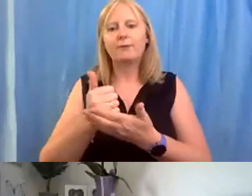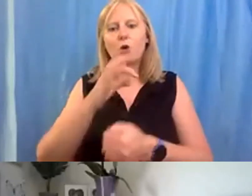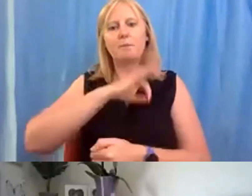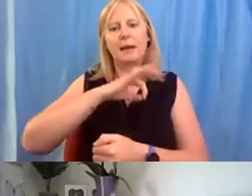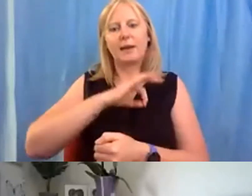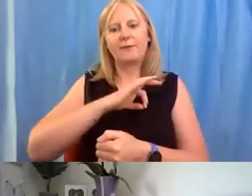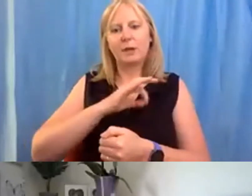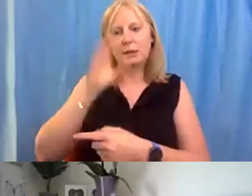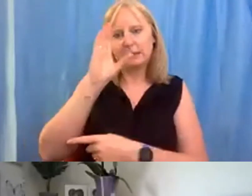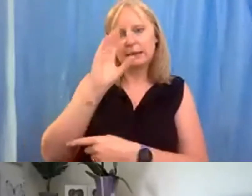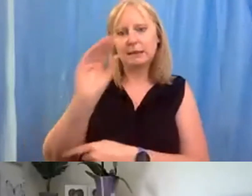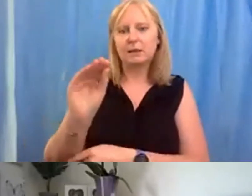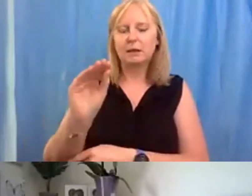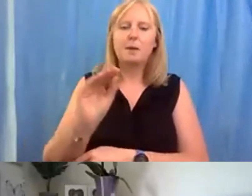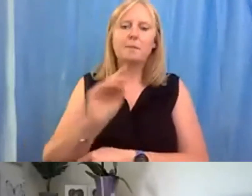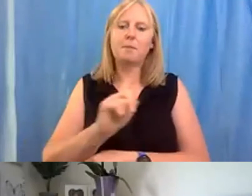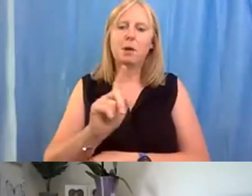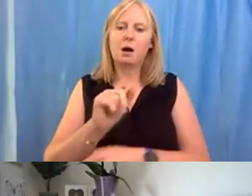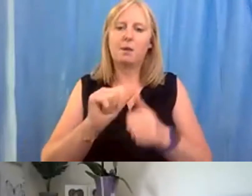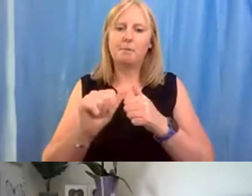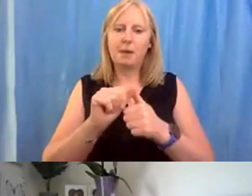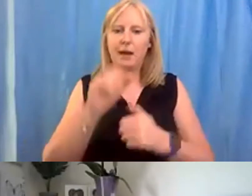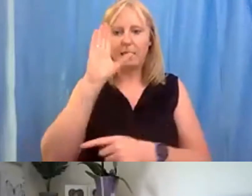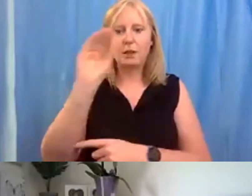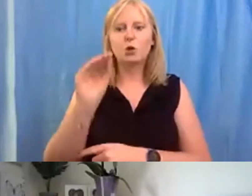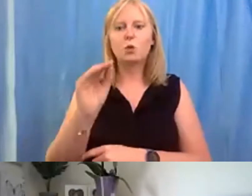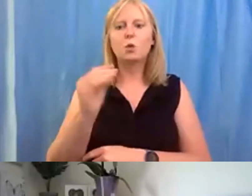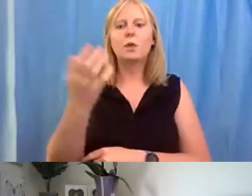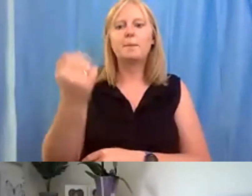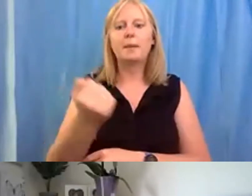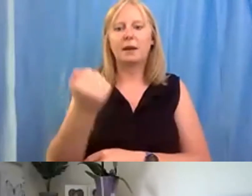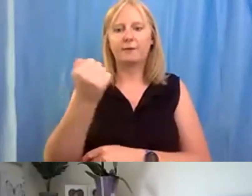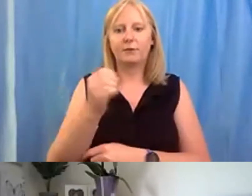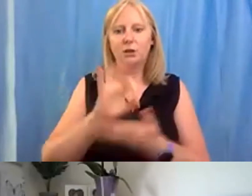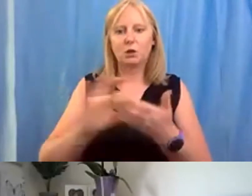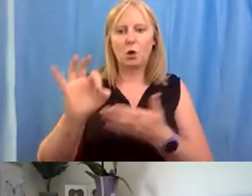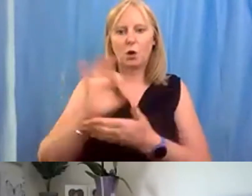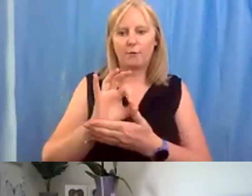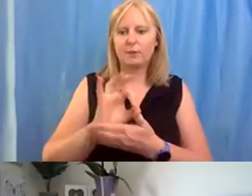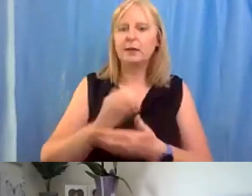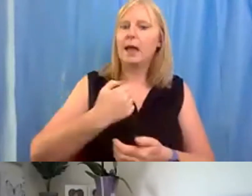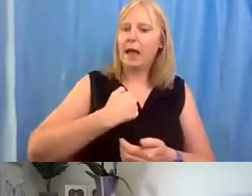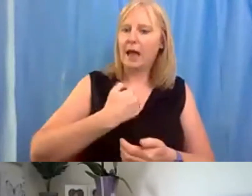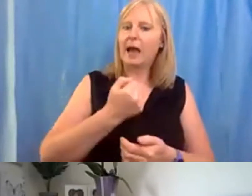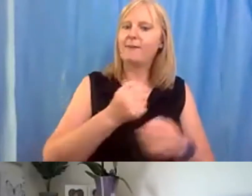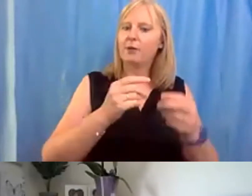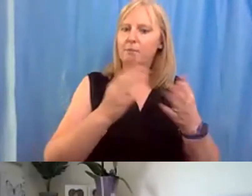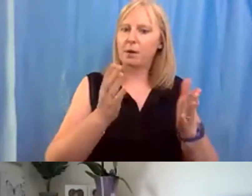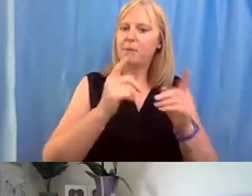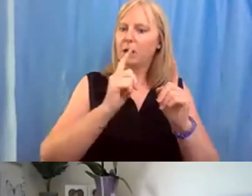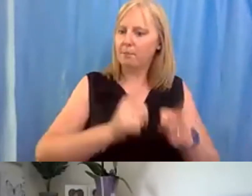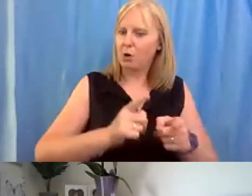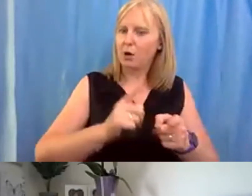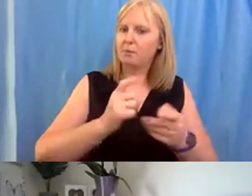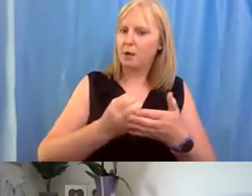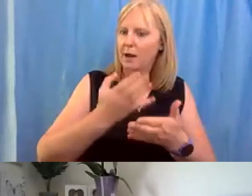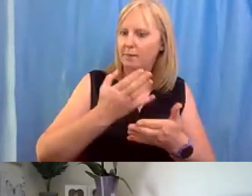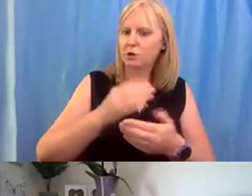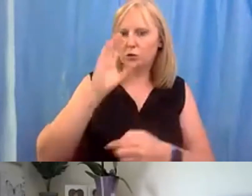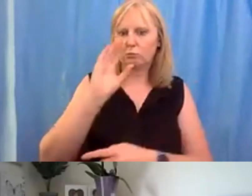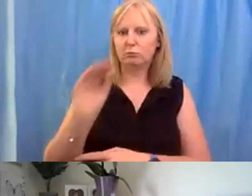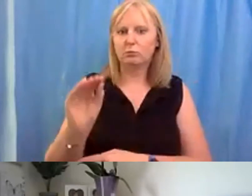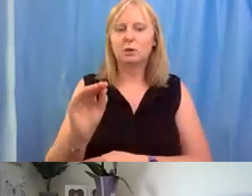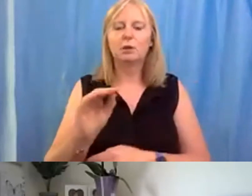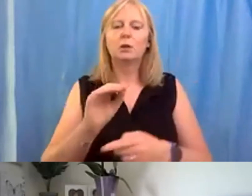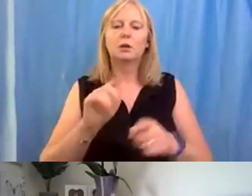just check with your local benefits office around what impact a public appointment might have on your benefit. And just